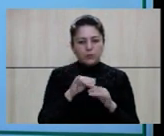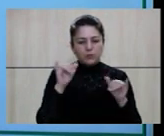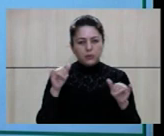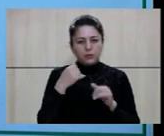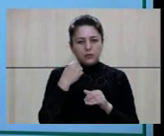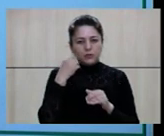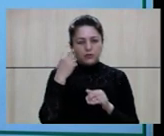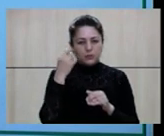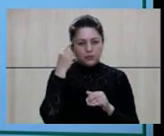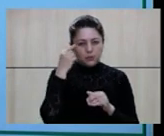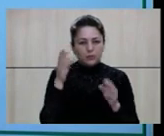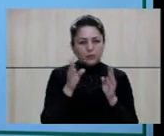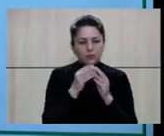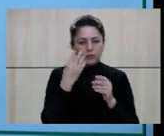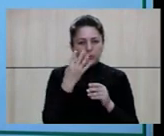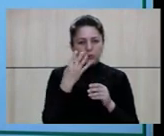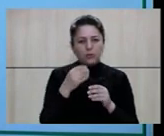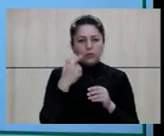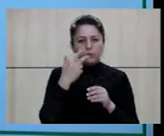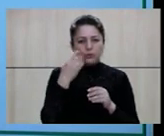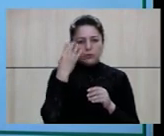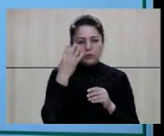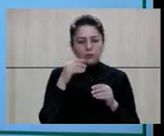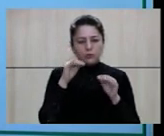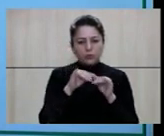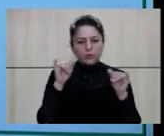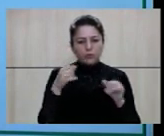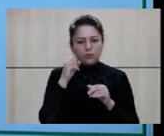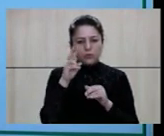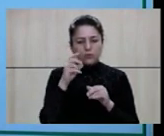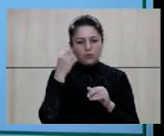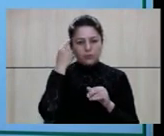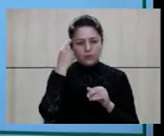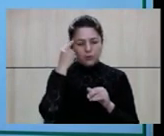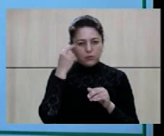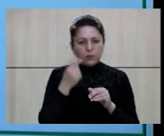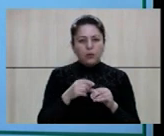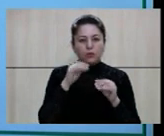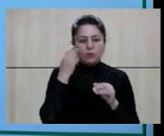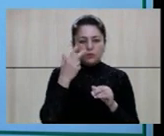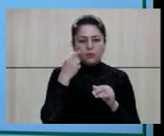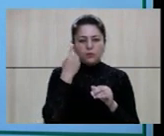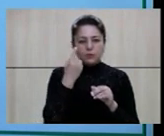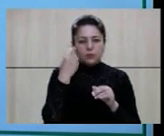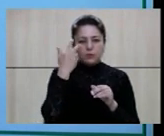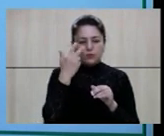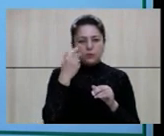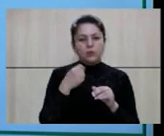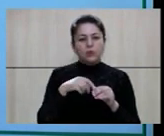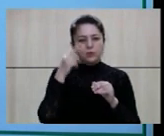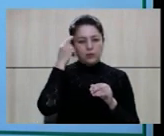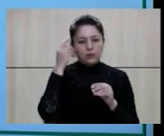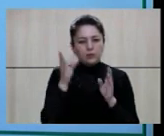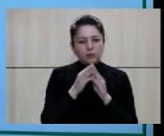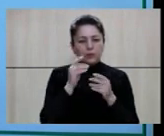3, dildigi bilan 4. 3 ni 4 ga ko'paytirsak 12, 1 dildi. 3 ni 1 ga ko'paytirsak 3, dildigi bilan 4.